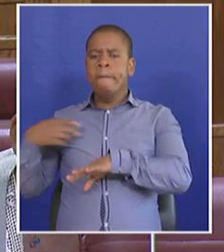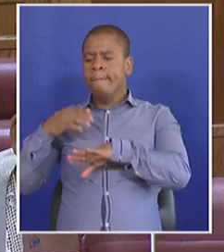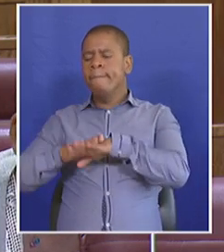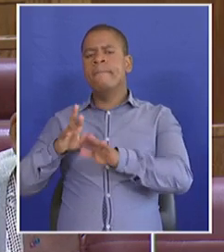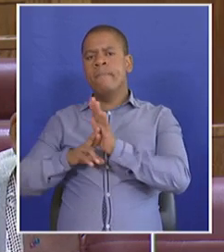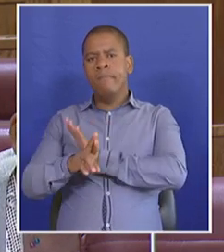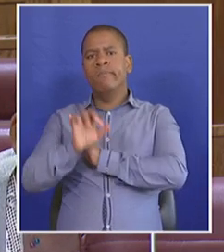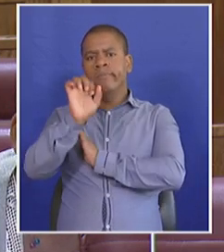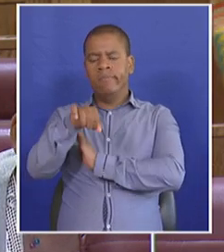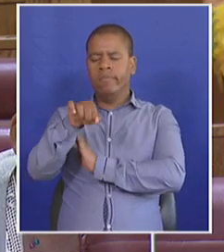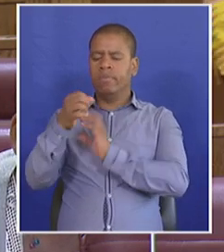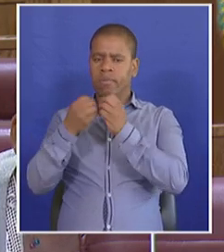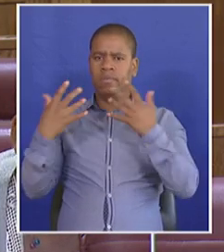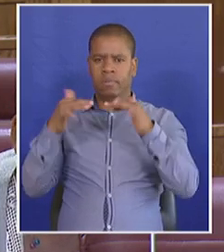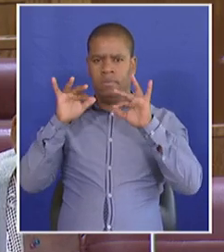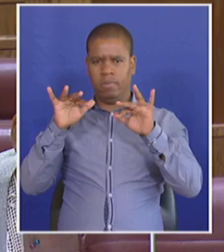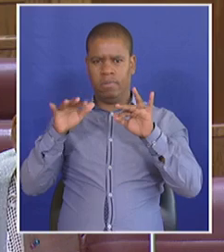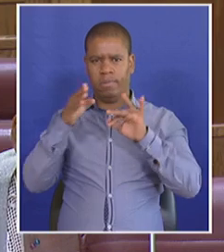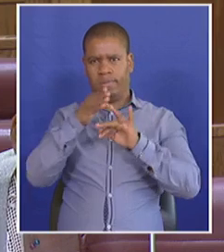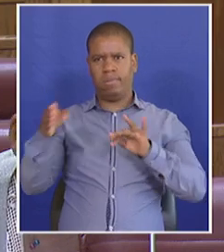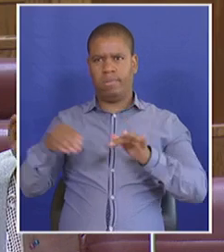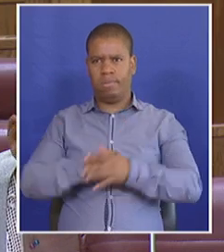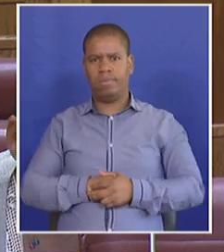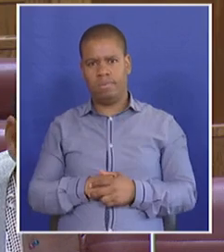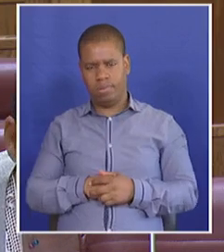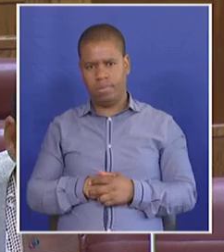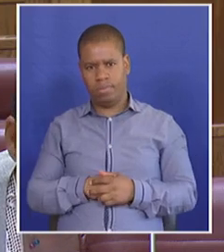quite a majority of many of the